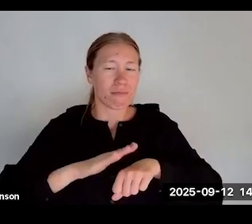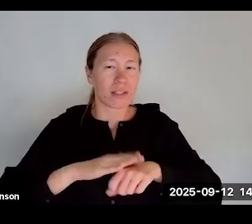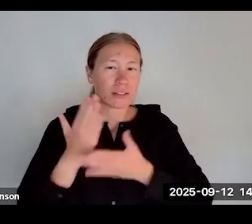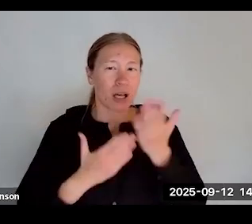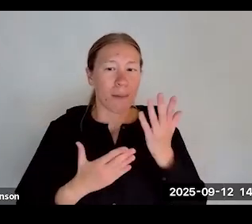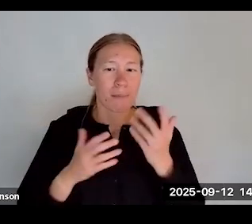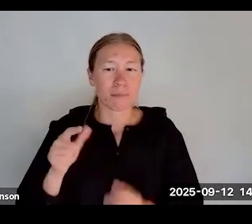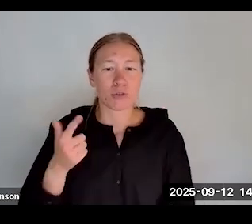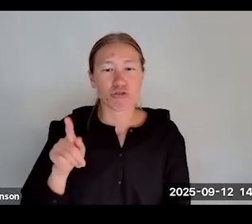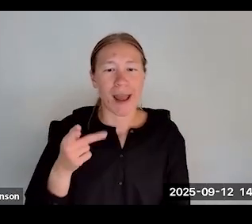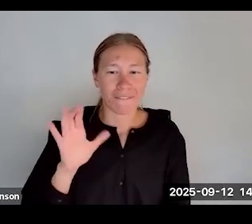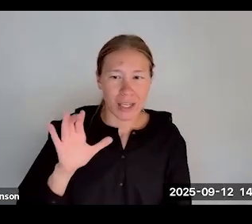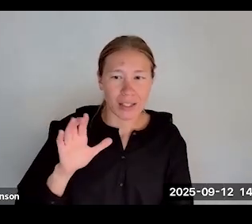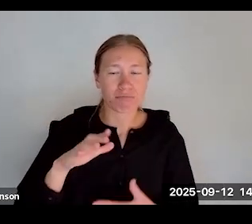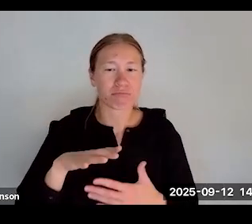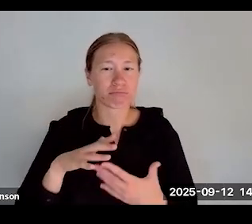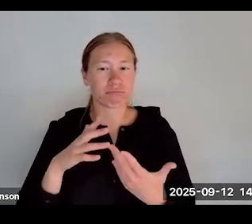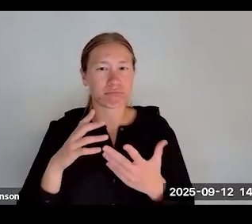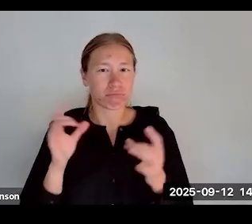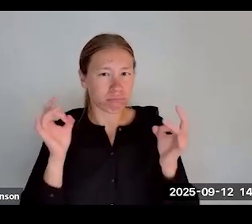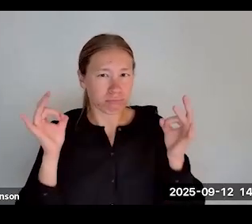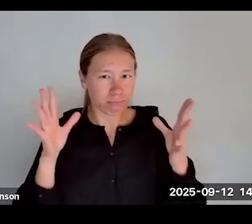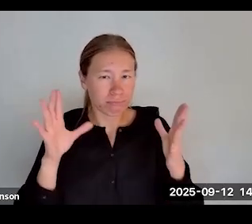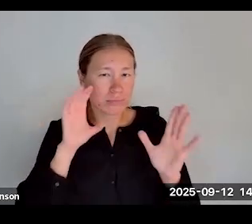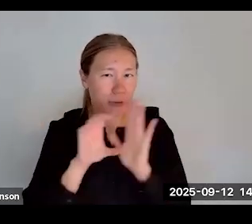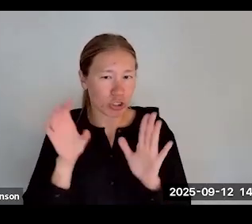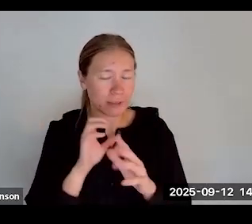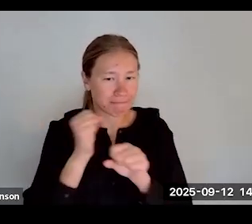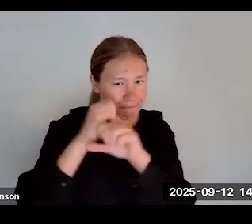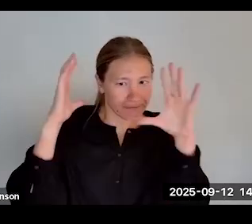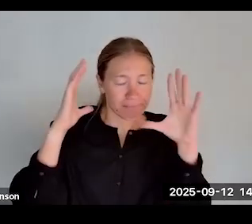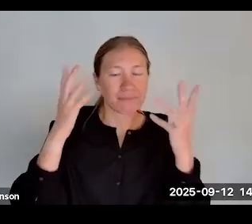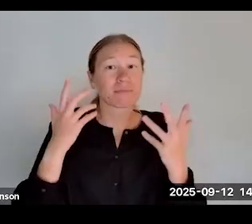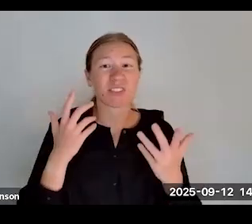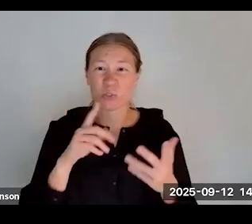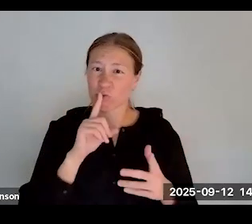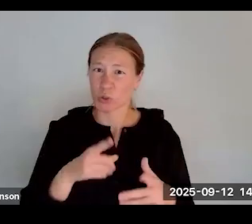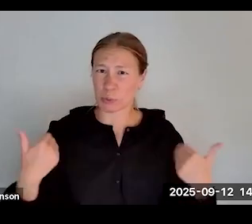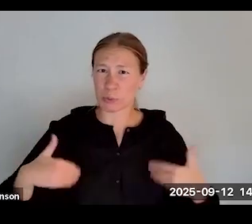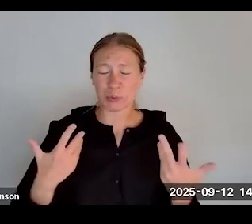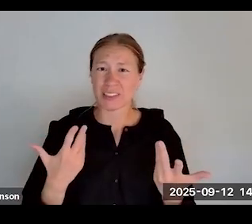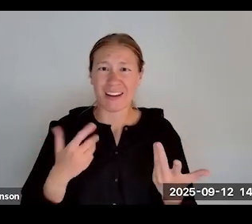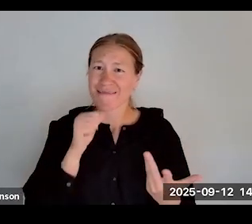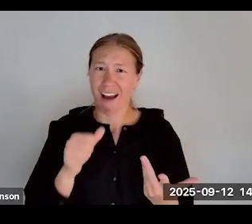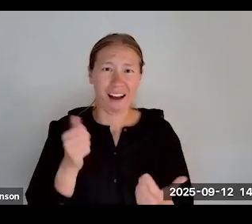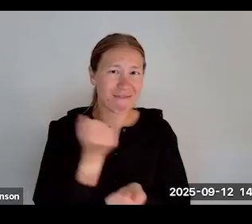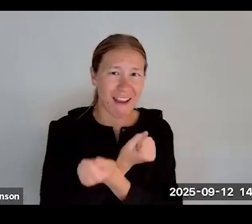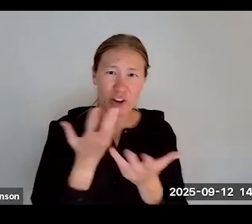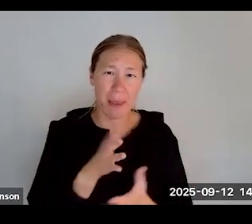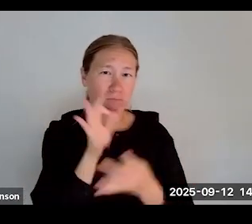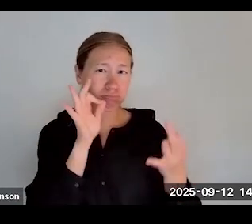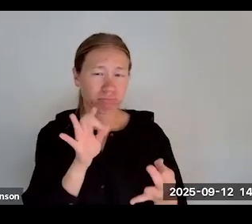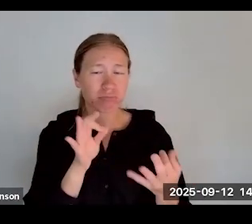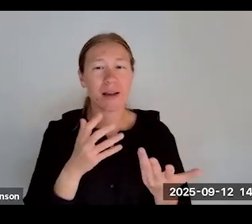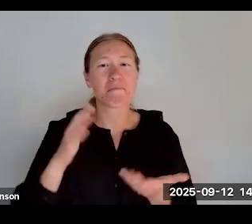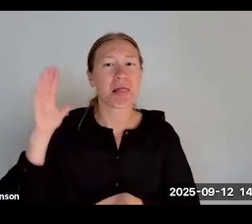explicit imagery. It's a realistic novel that doesn't shy away from the gritty, less pleasant, maybe less discussed